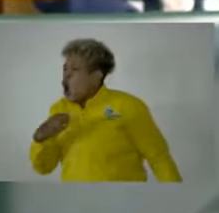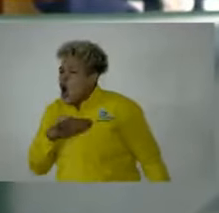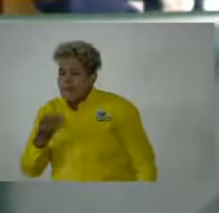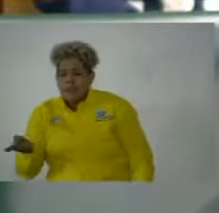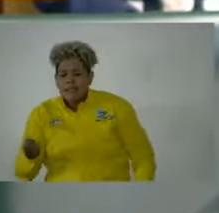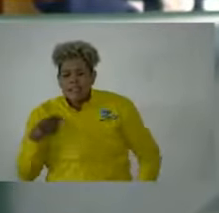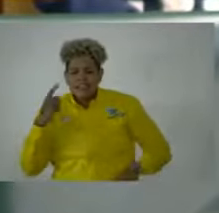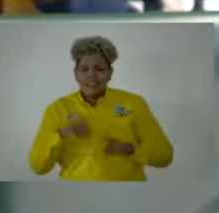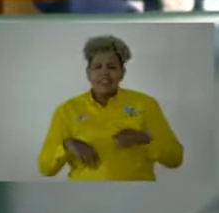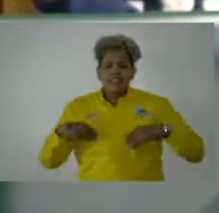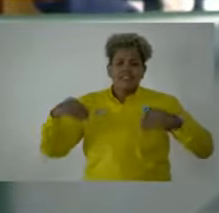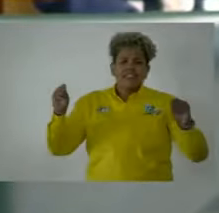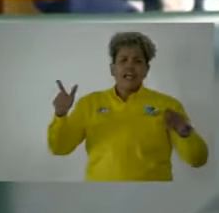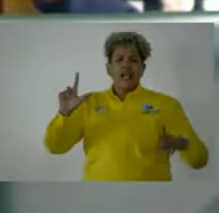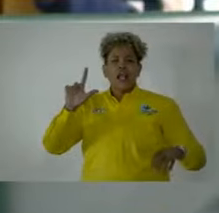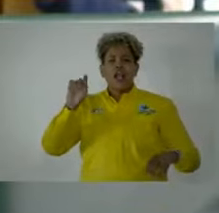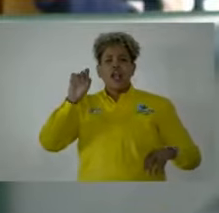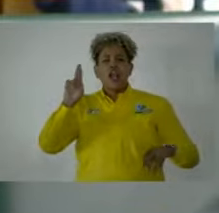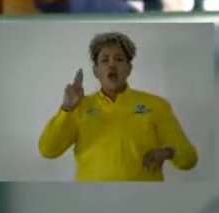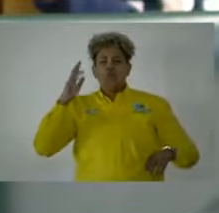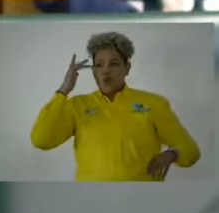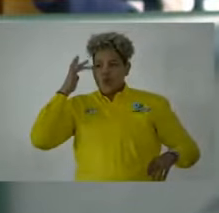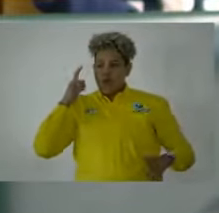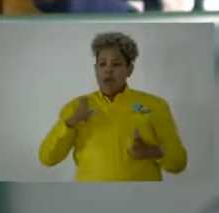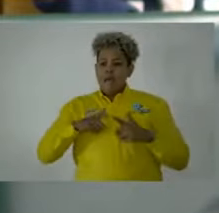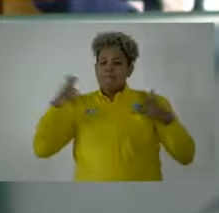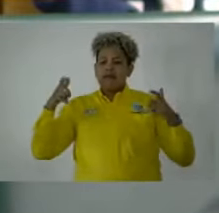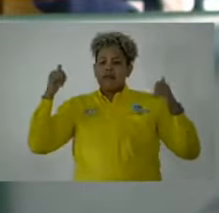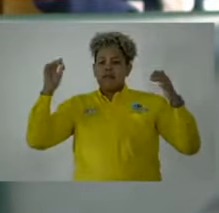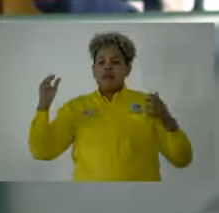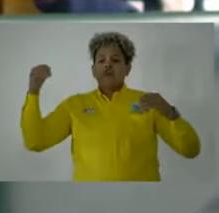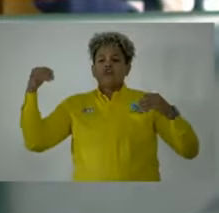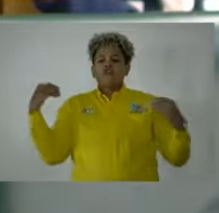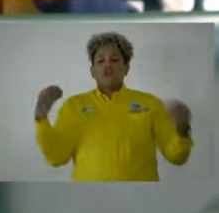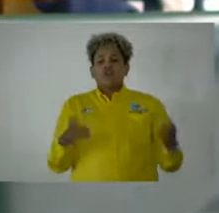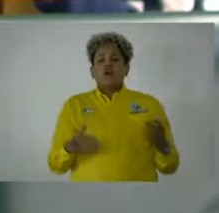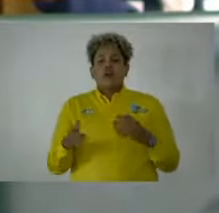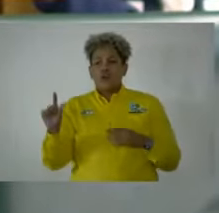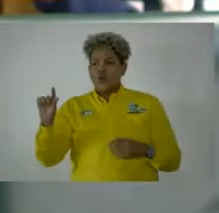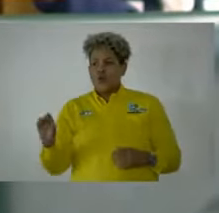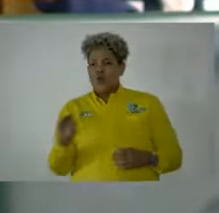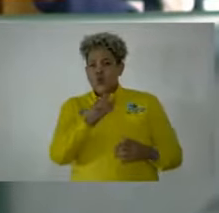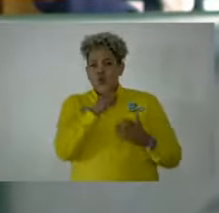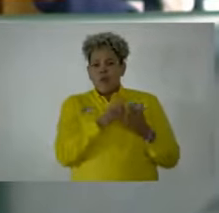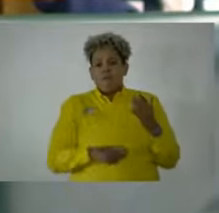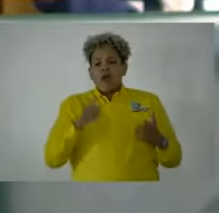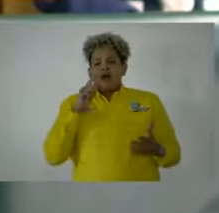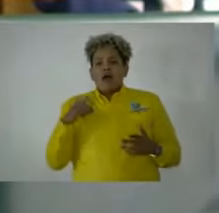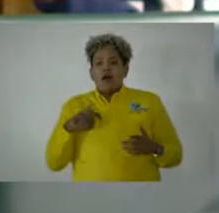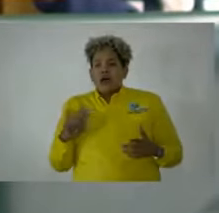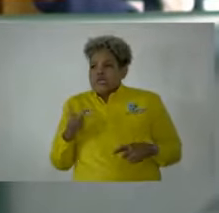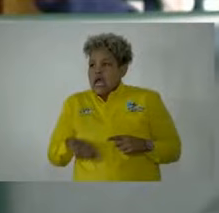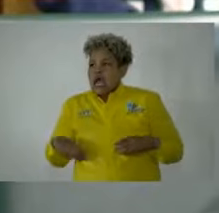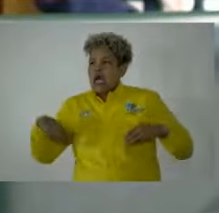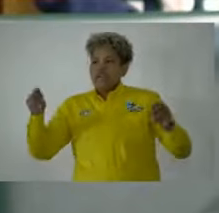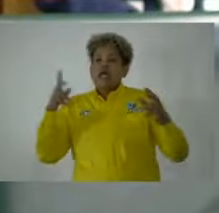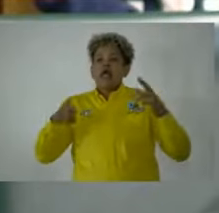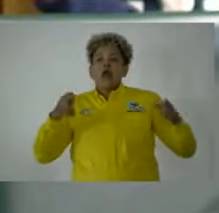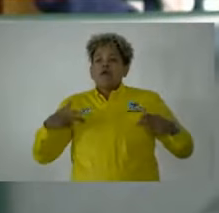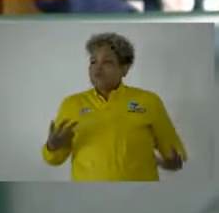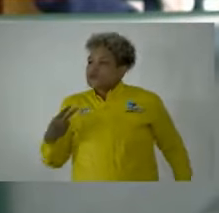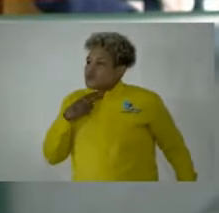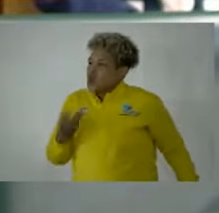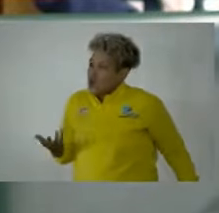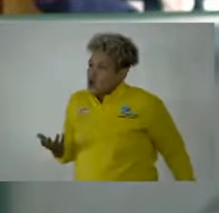that they cannot sell their lobster because big players are supplying the market at low prices and squeezing them out. Their